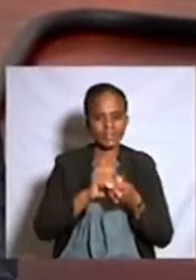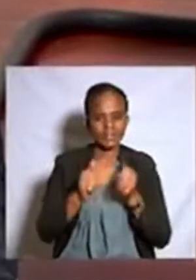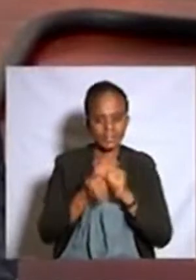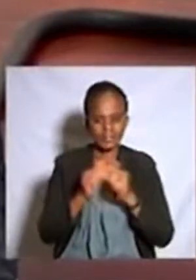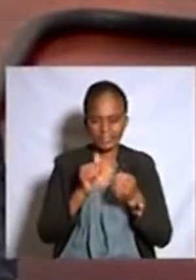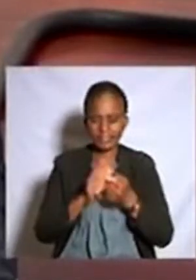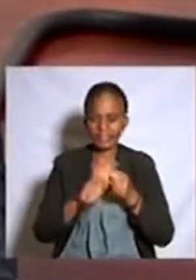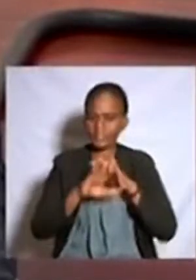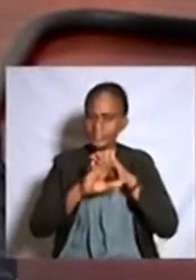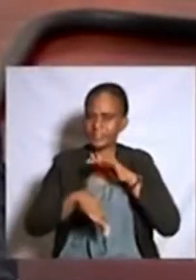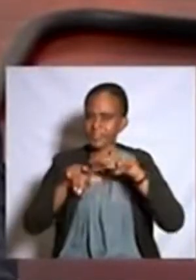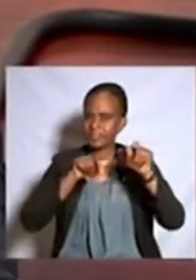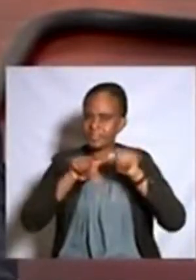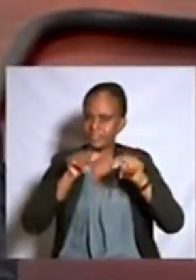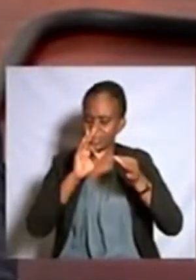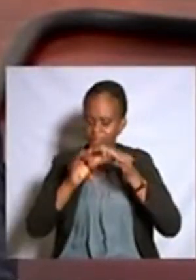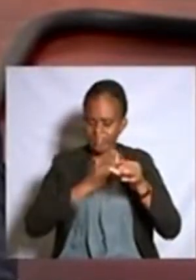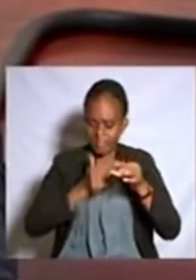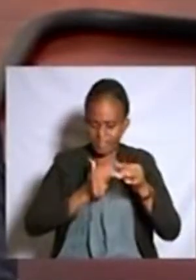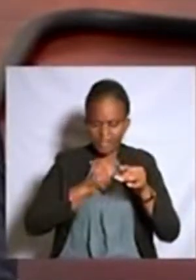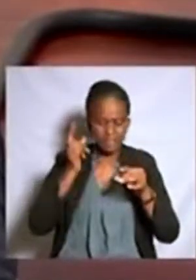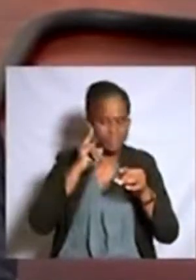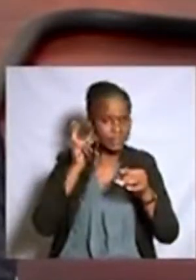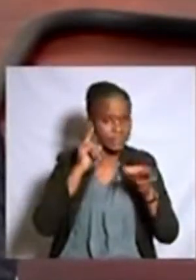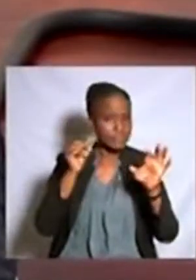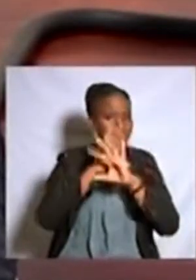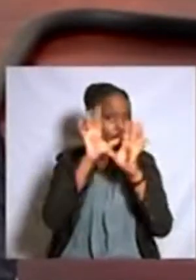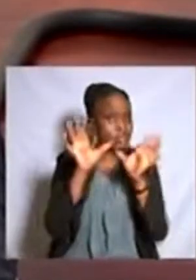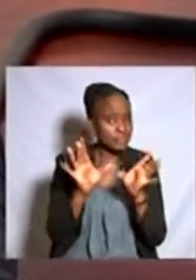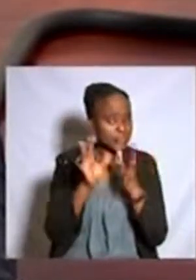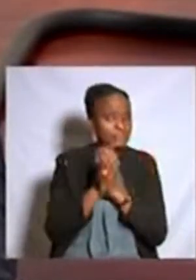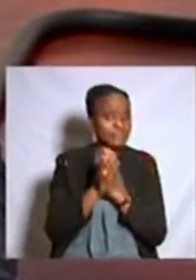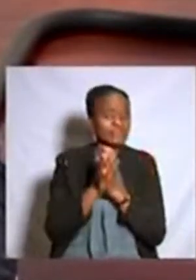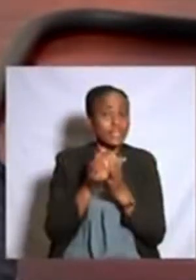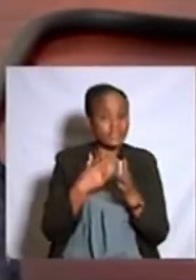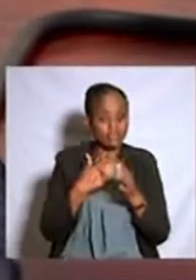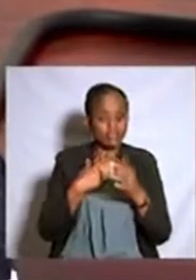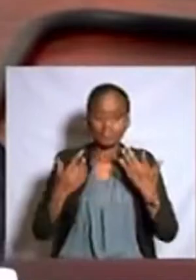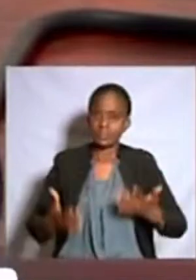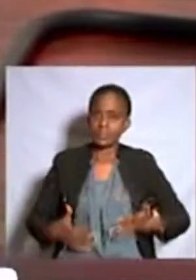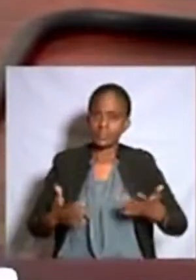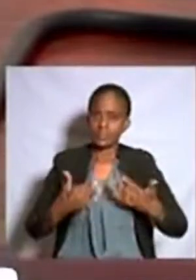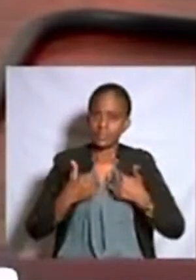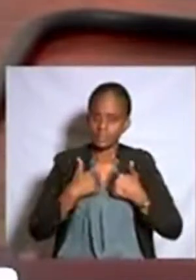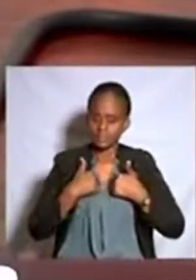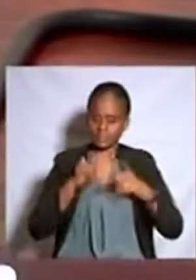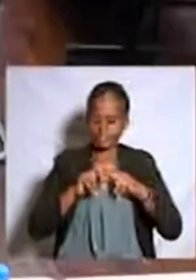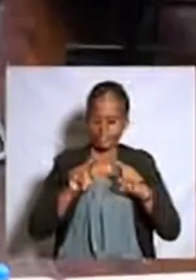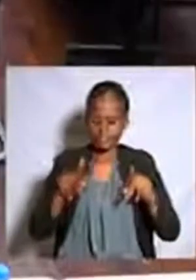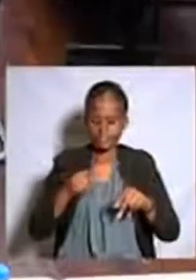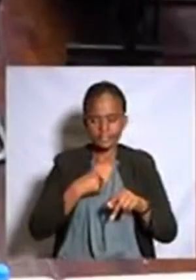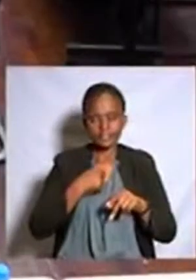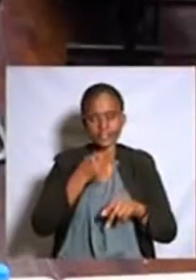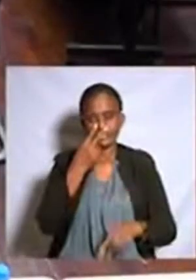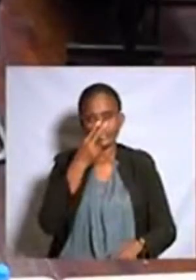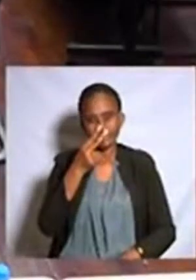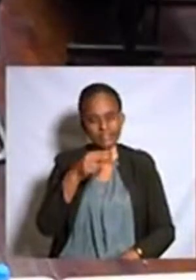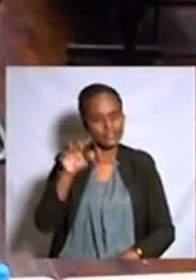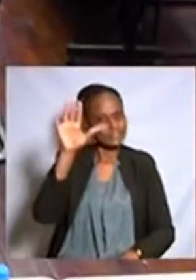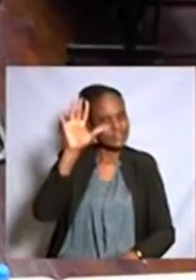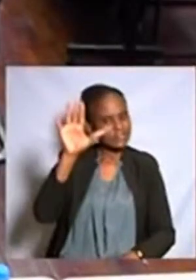under control. If I got a submission, I am satisfied, Chair. Thank you. I saw the hand, Honorable